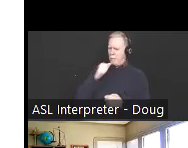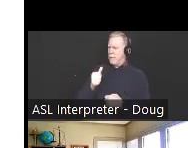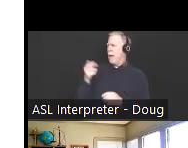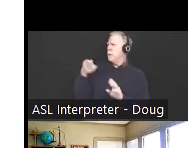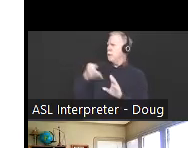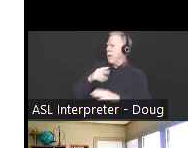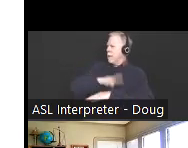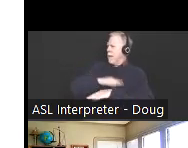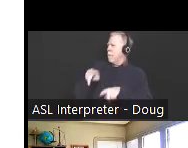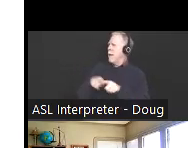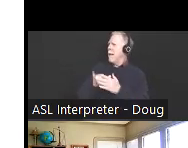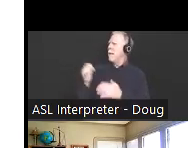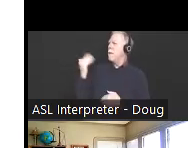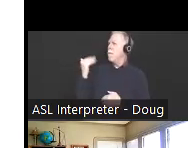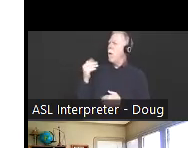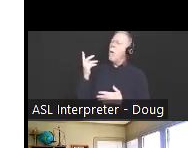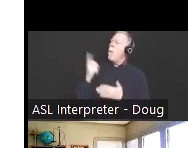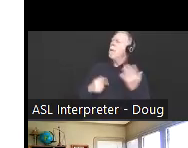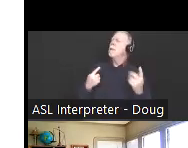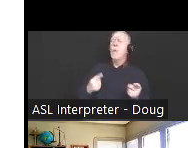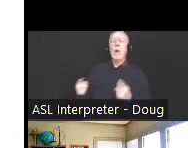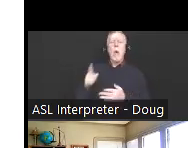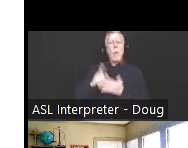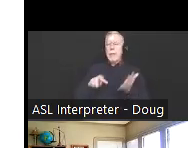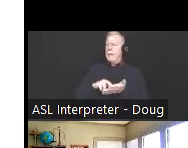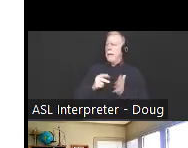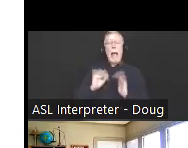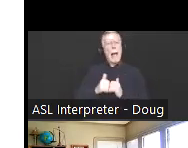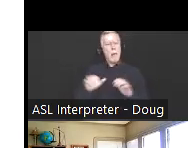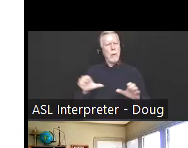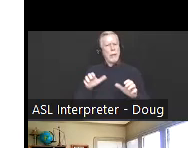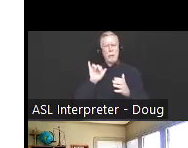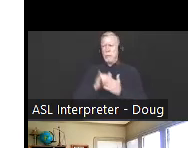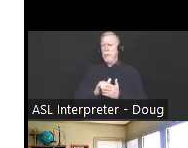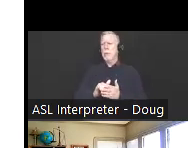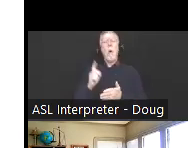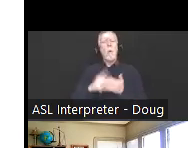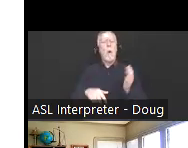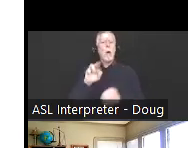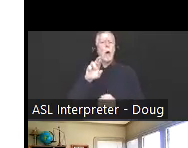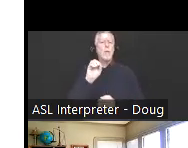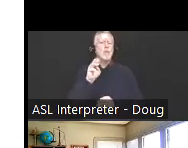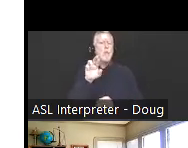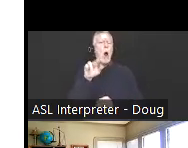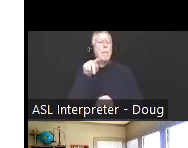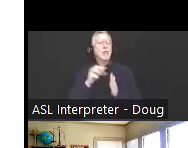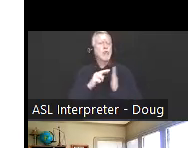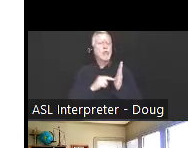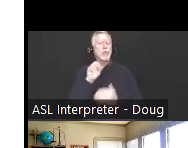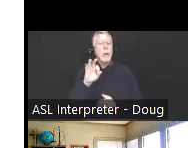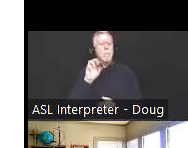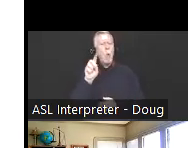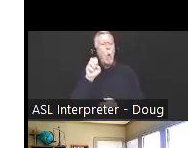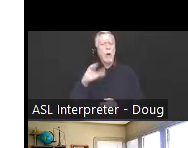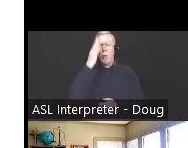what's going on here? What does that really mean? How do I do this? What are Robert's Rules of Order, and why in the hell are y'all using them? They